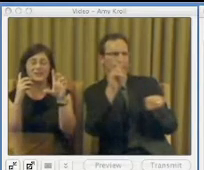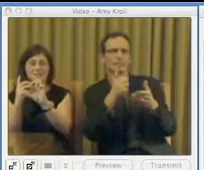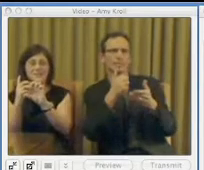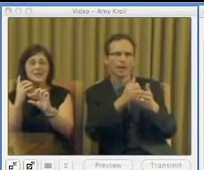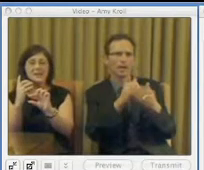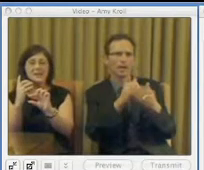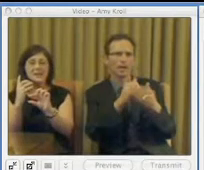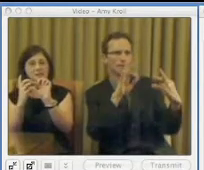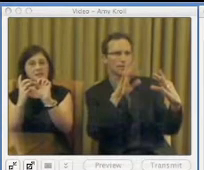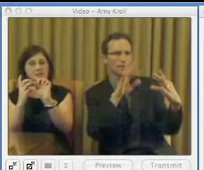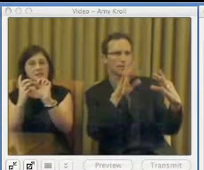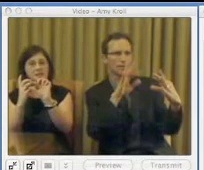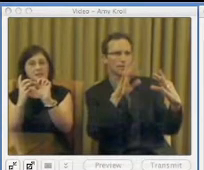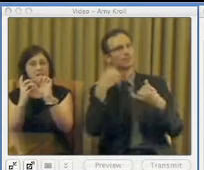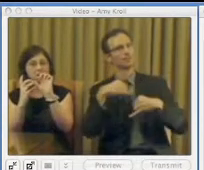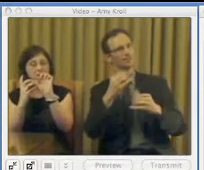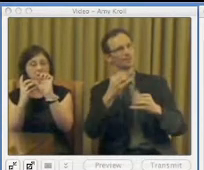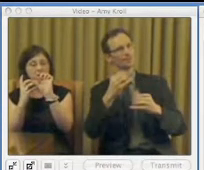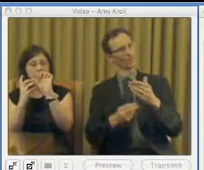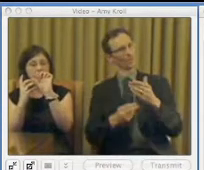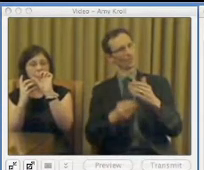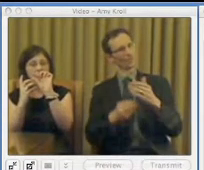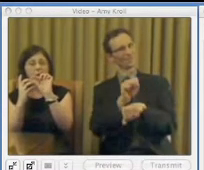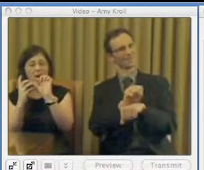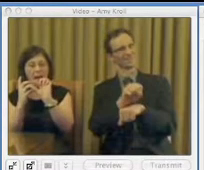big D, little D convention.